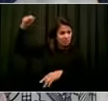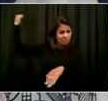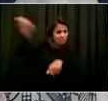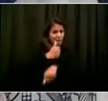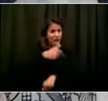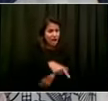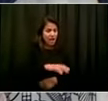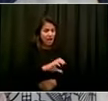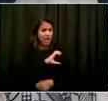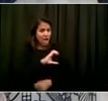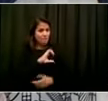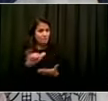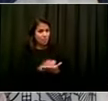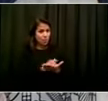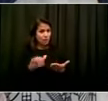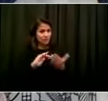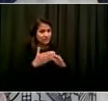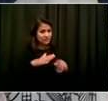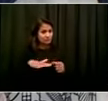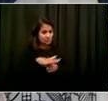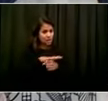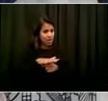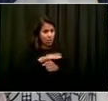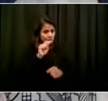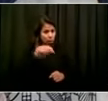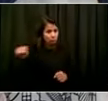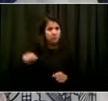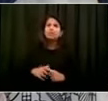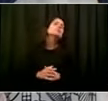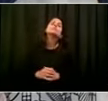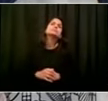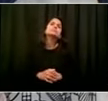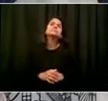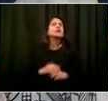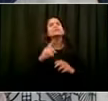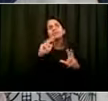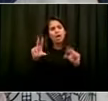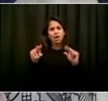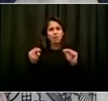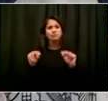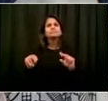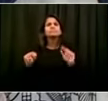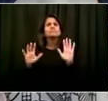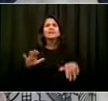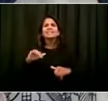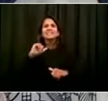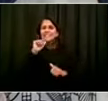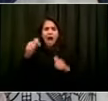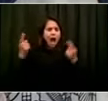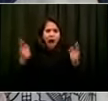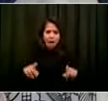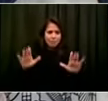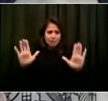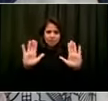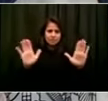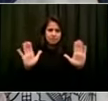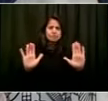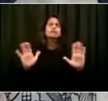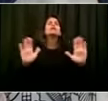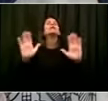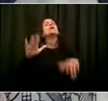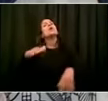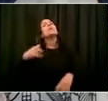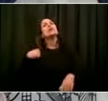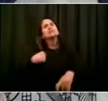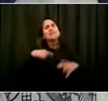There's been intensive efforts to educate all communities, a huge amount of mass distribution and consistent